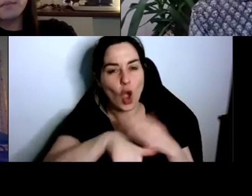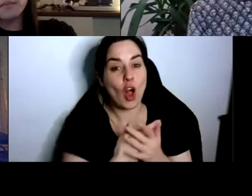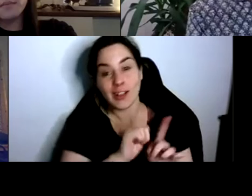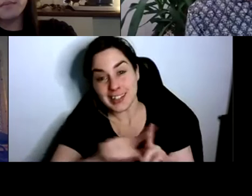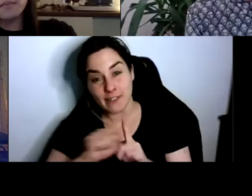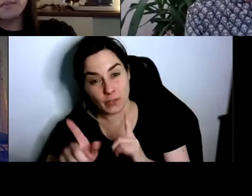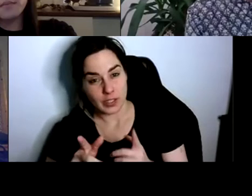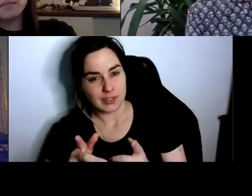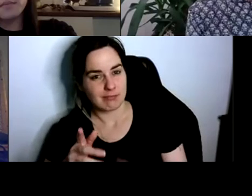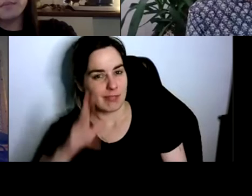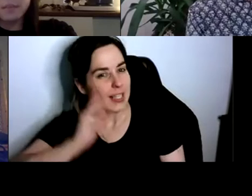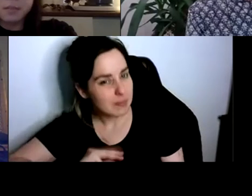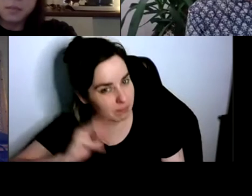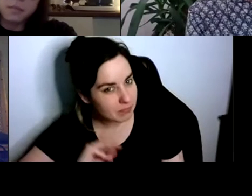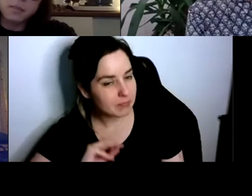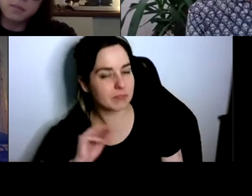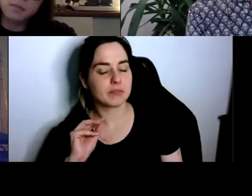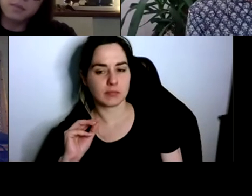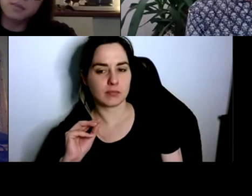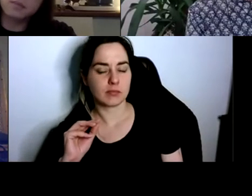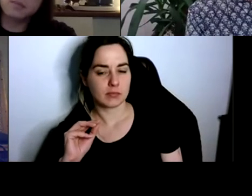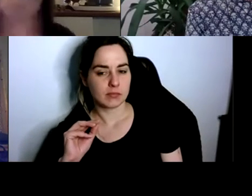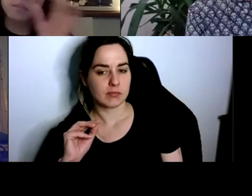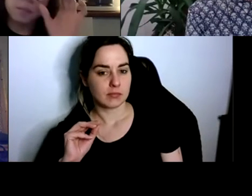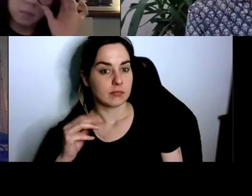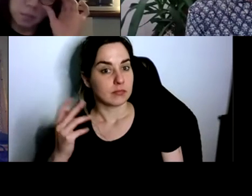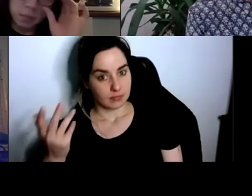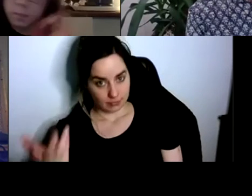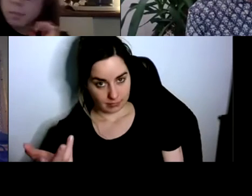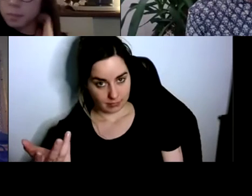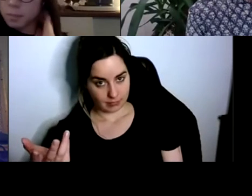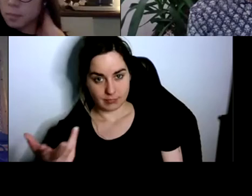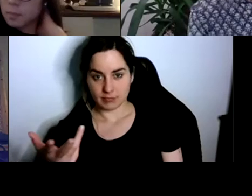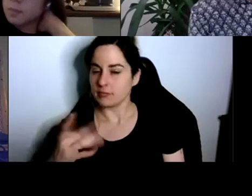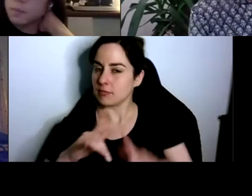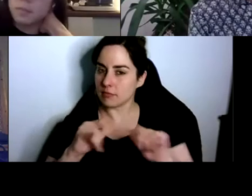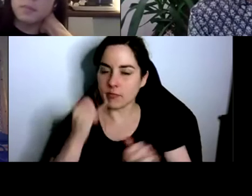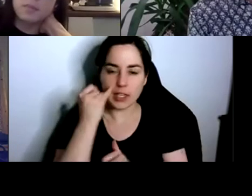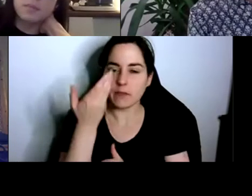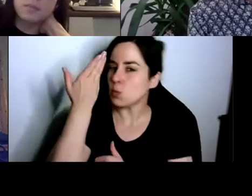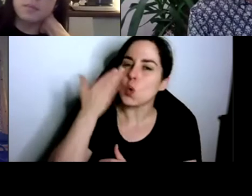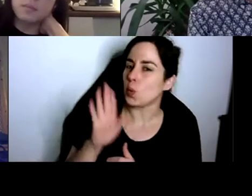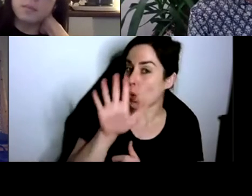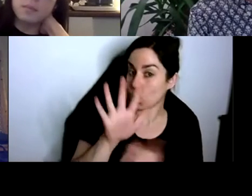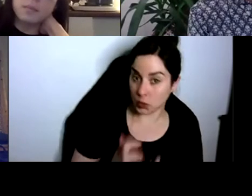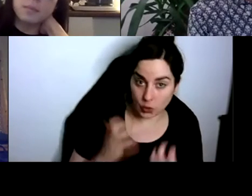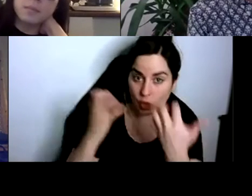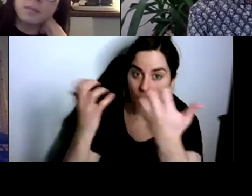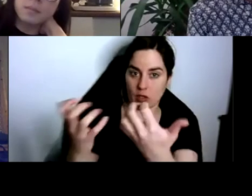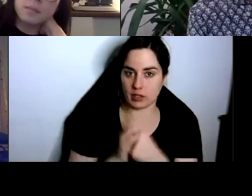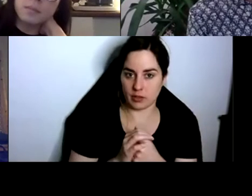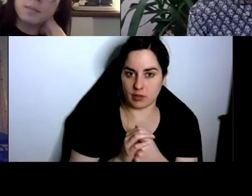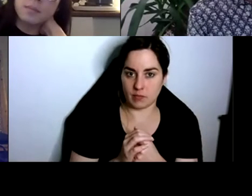endeavor. But then also, if you don't know your audience, the folks that you're working with, the things that you're working with, and you don't